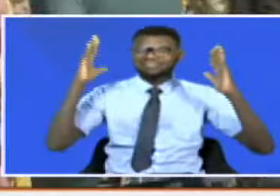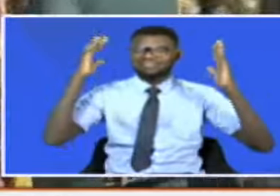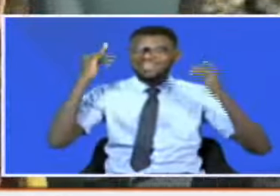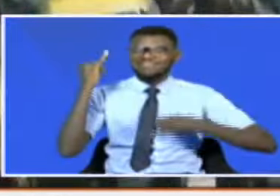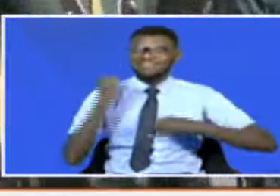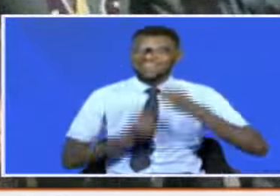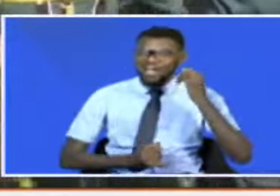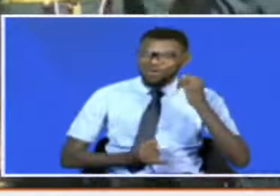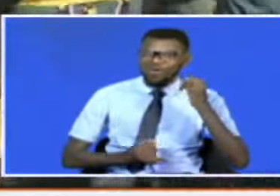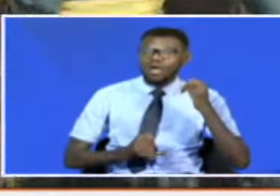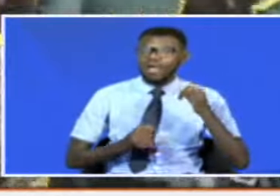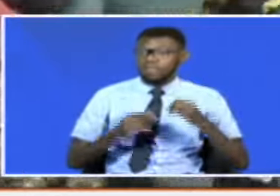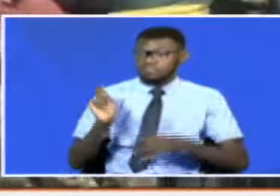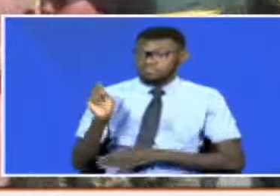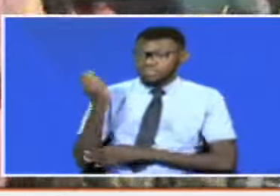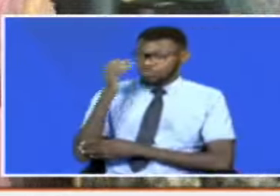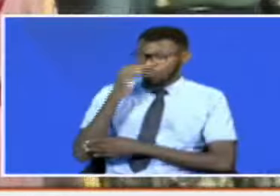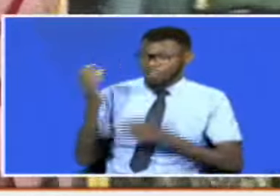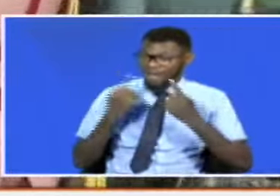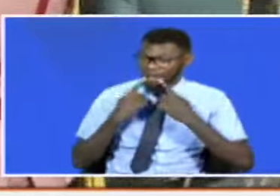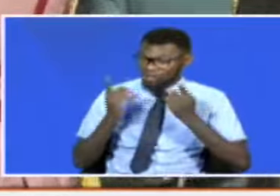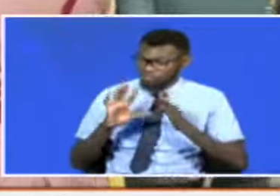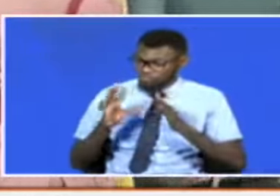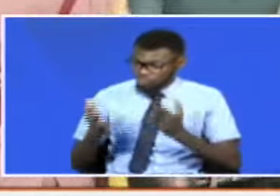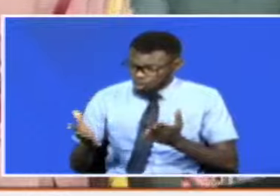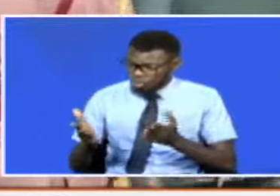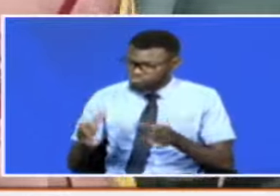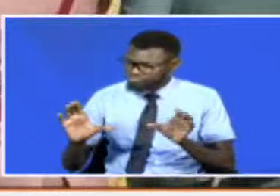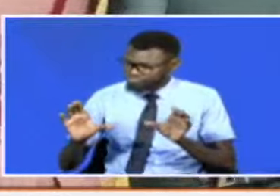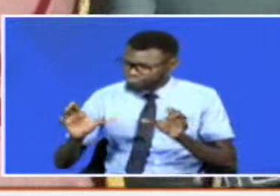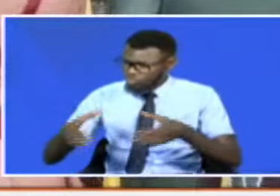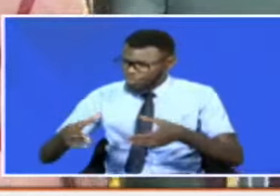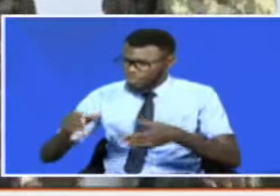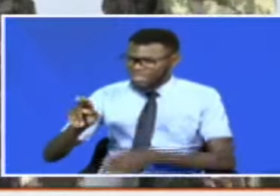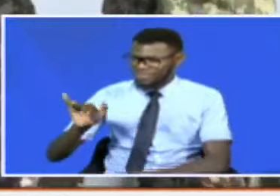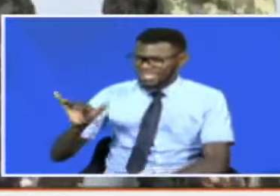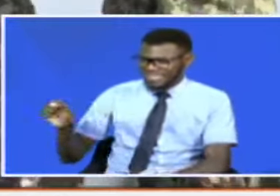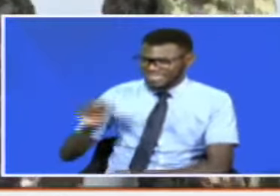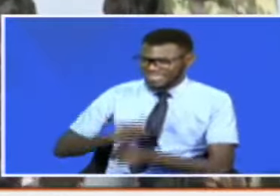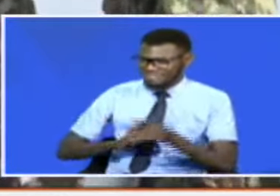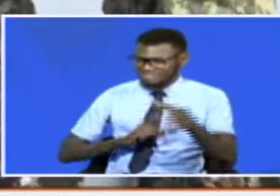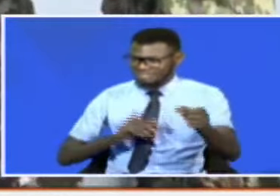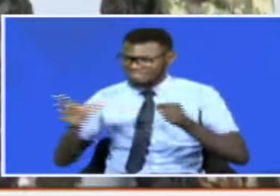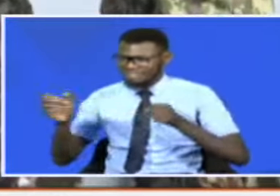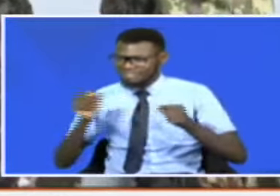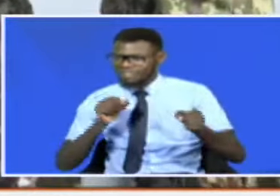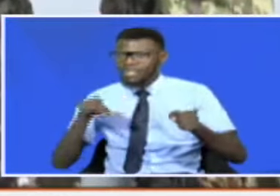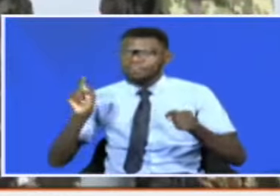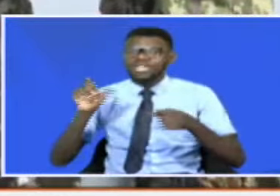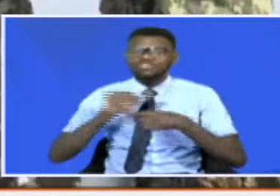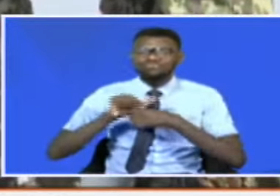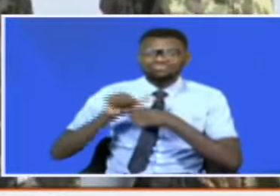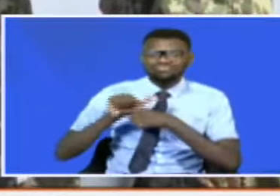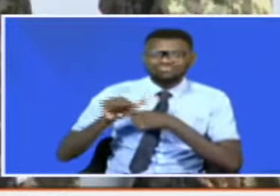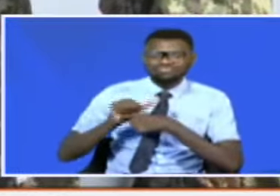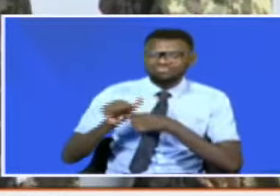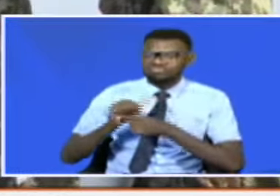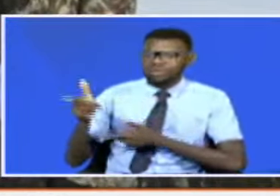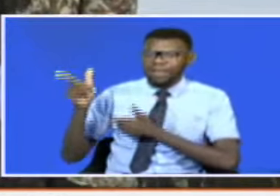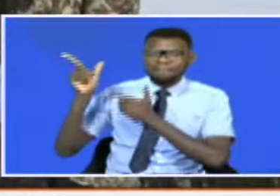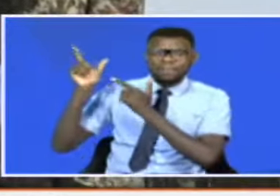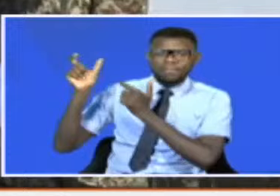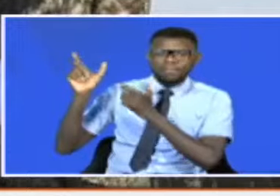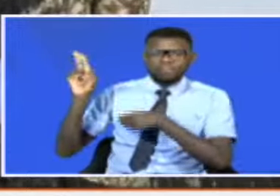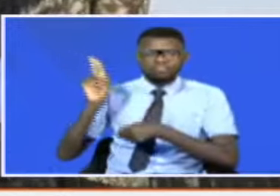the head of state announced that paramilitary training for the recruits will now include firearms training, preparing them as reserve officers